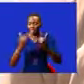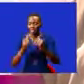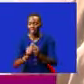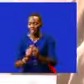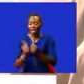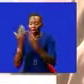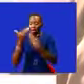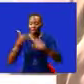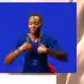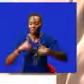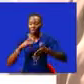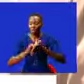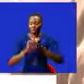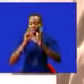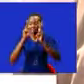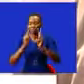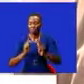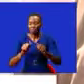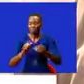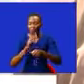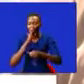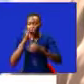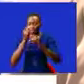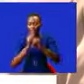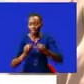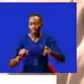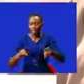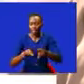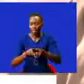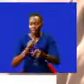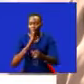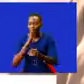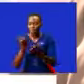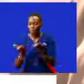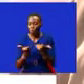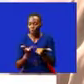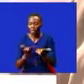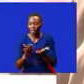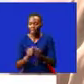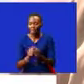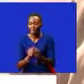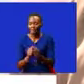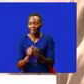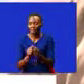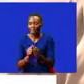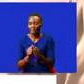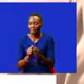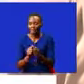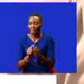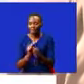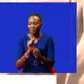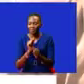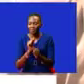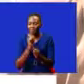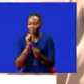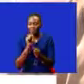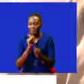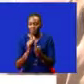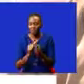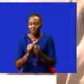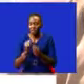gi geno ni Kisumu onego bed maler kendo onego bed kama ok ng'ato nyalo lore alora kamoro amora